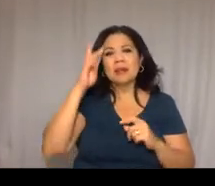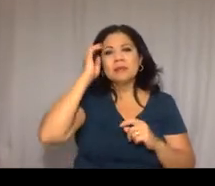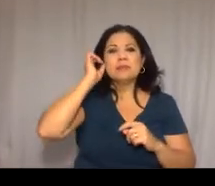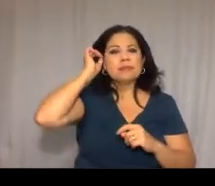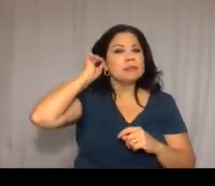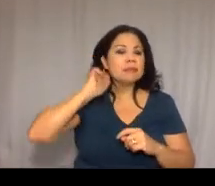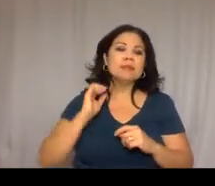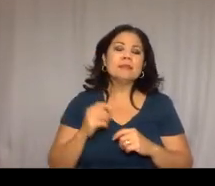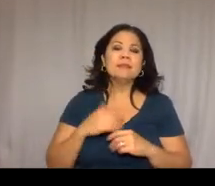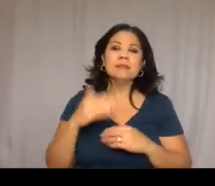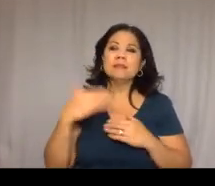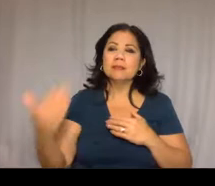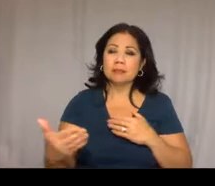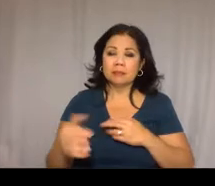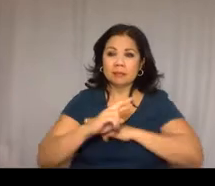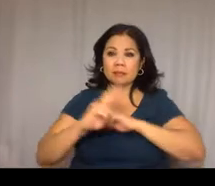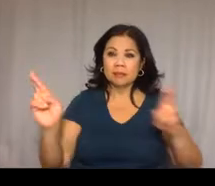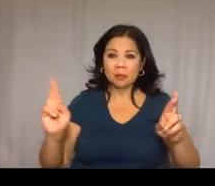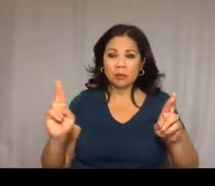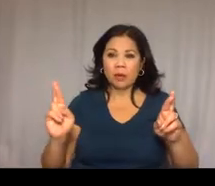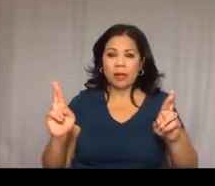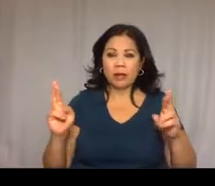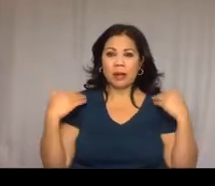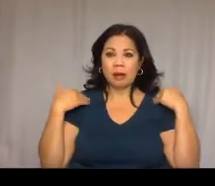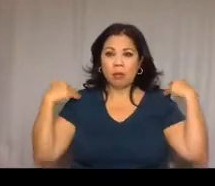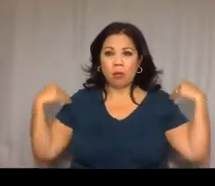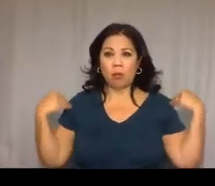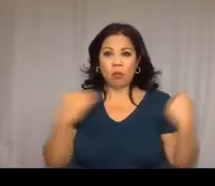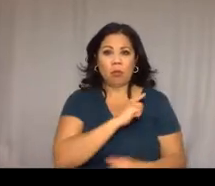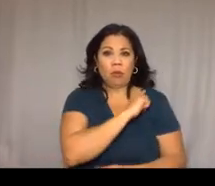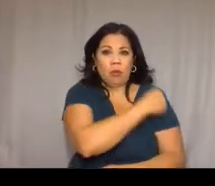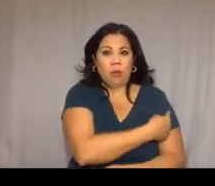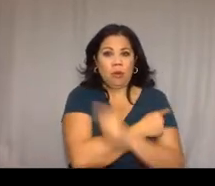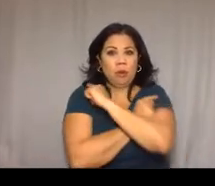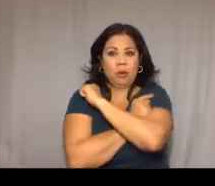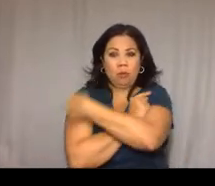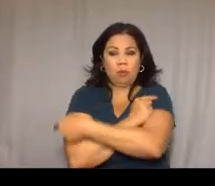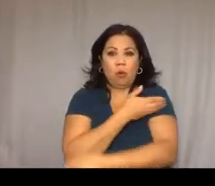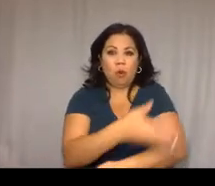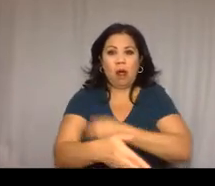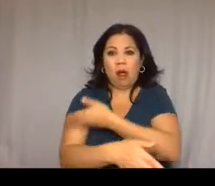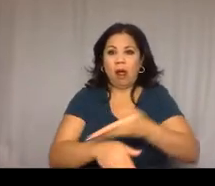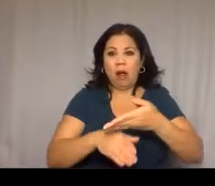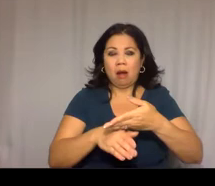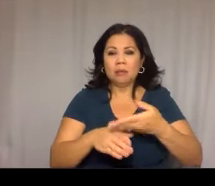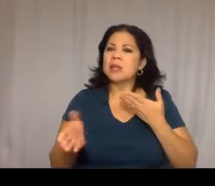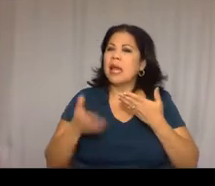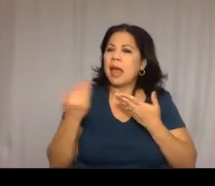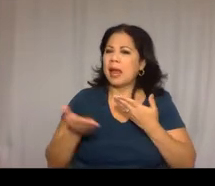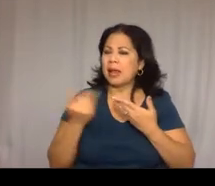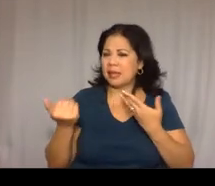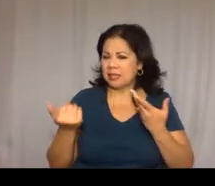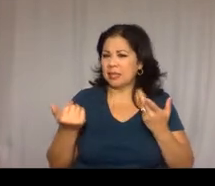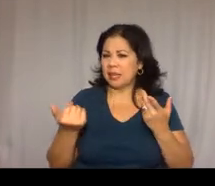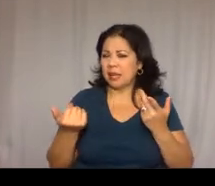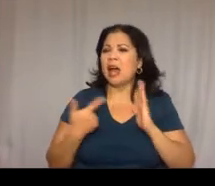so now we're ready to put the shoulders and the arms in. So the easiest way to do this, and again I'm going to go